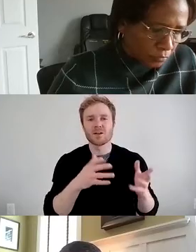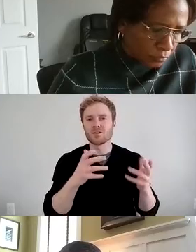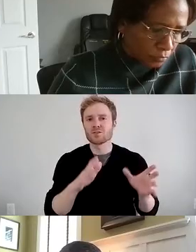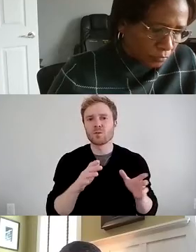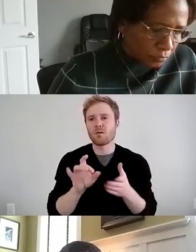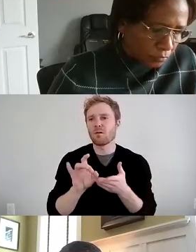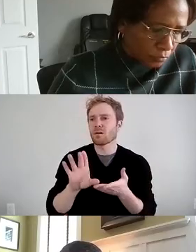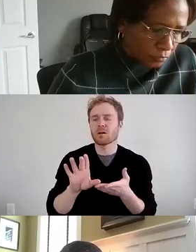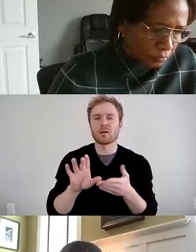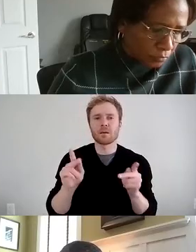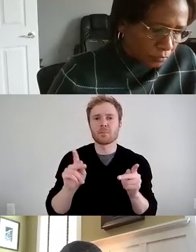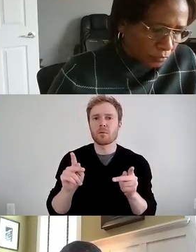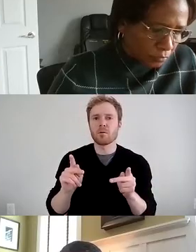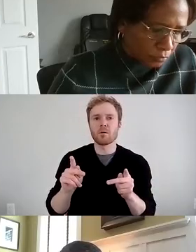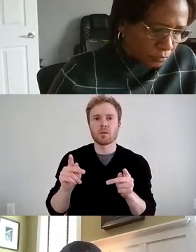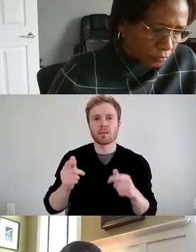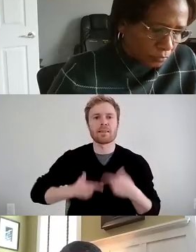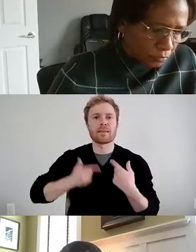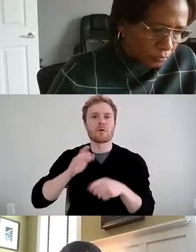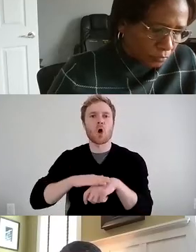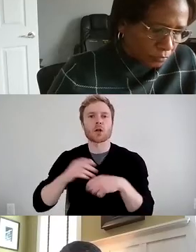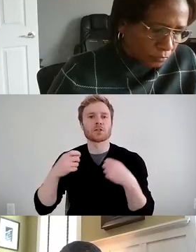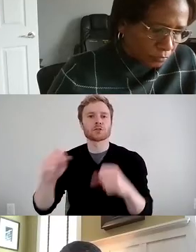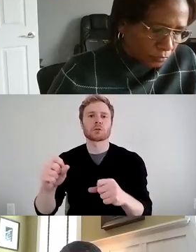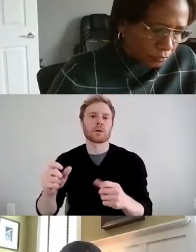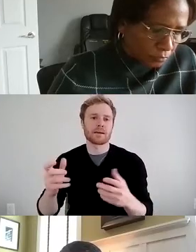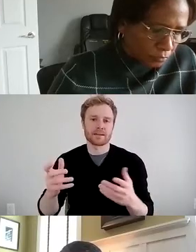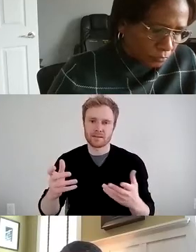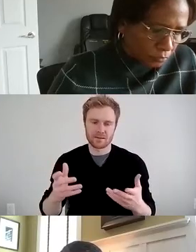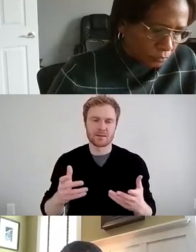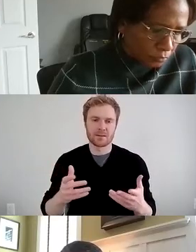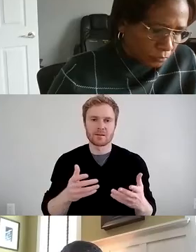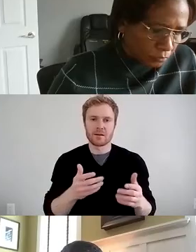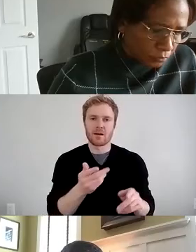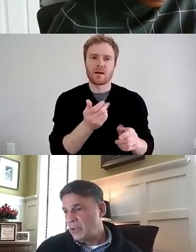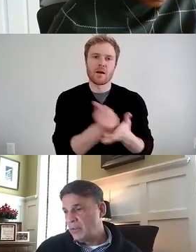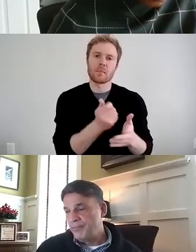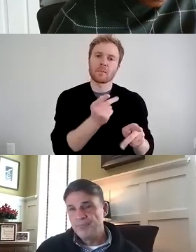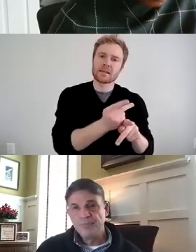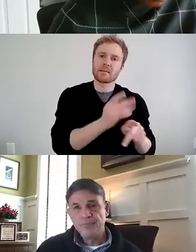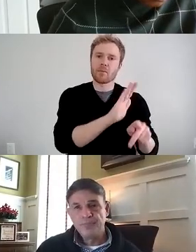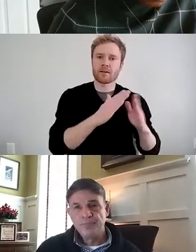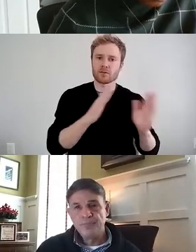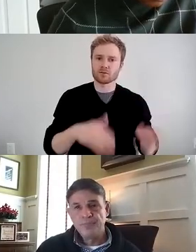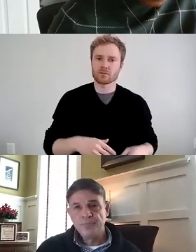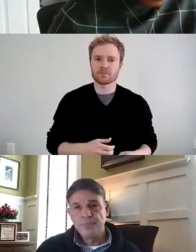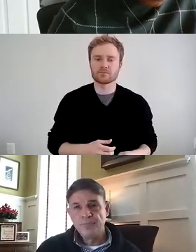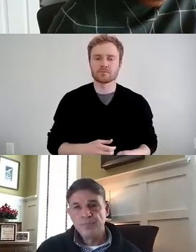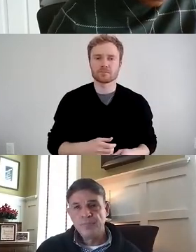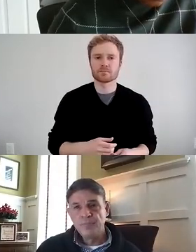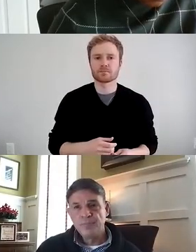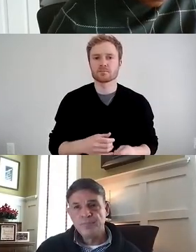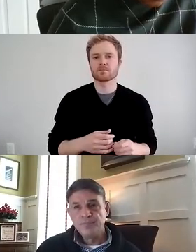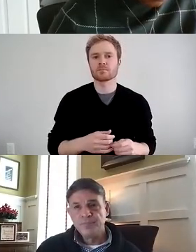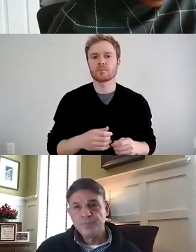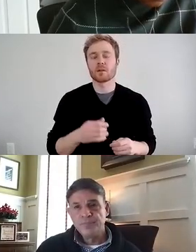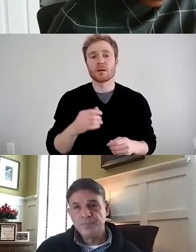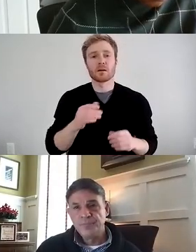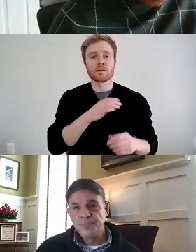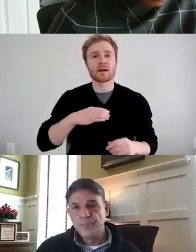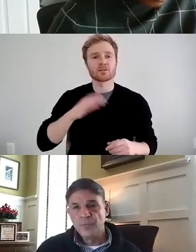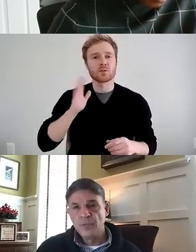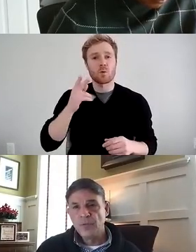levels of government, we need these assistance packages so that we can